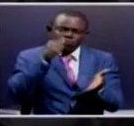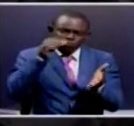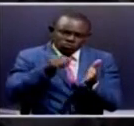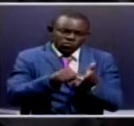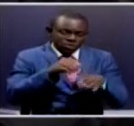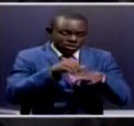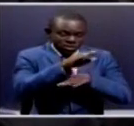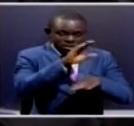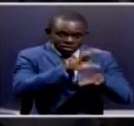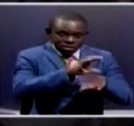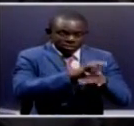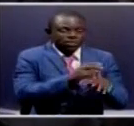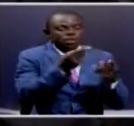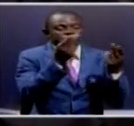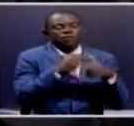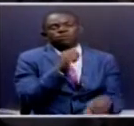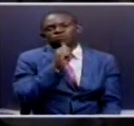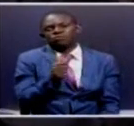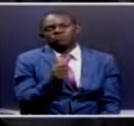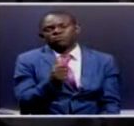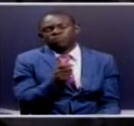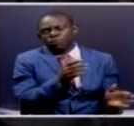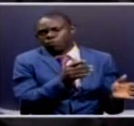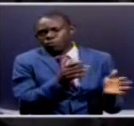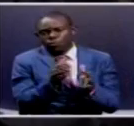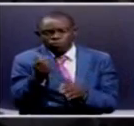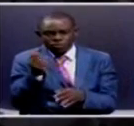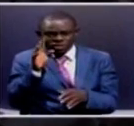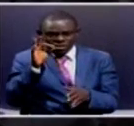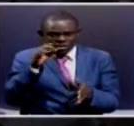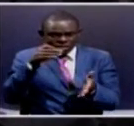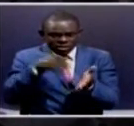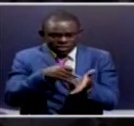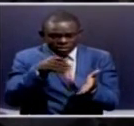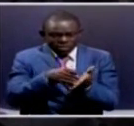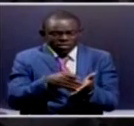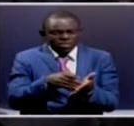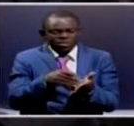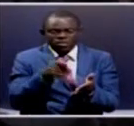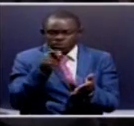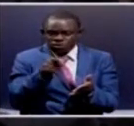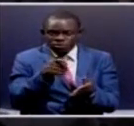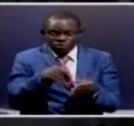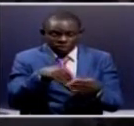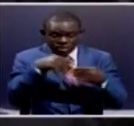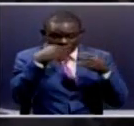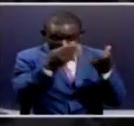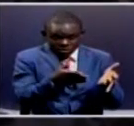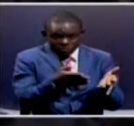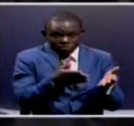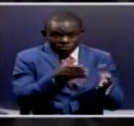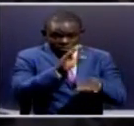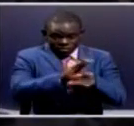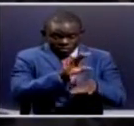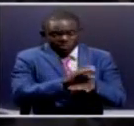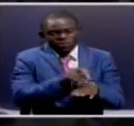February, which went unanswered for a few days. And then on the 22nd of